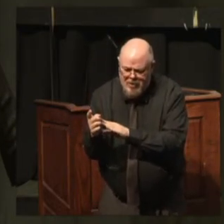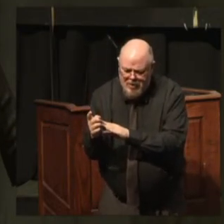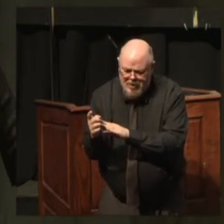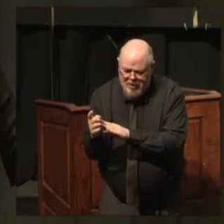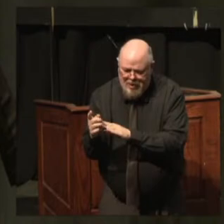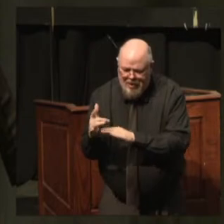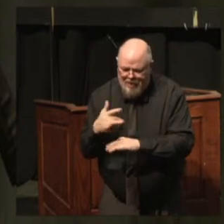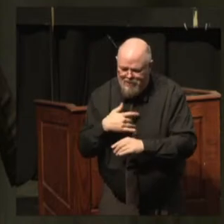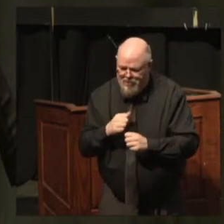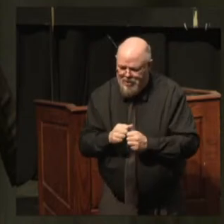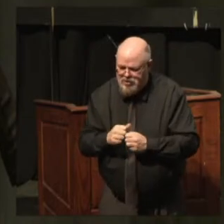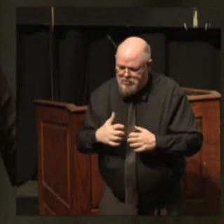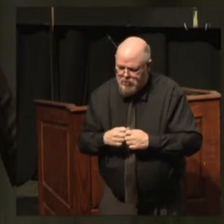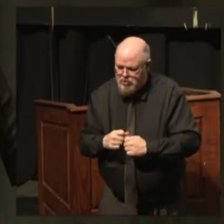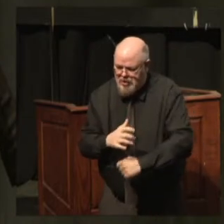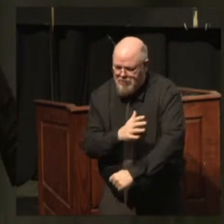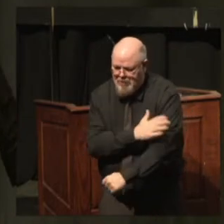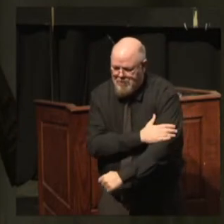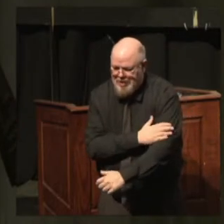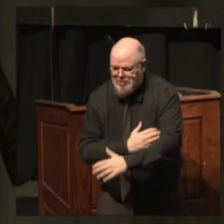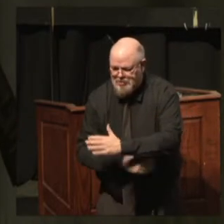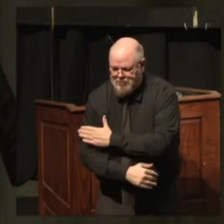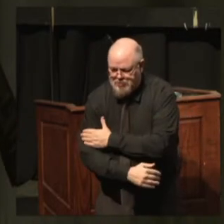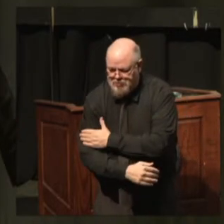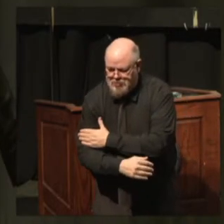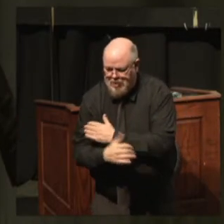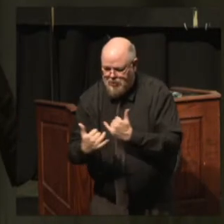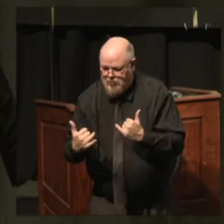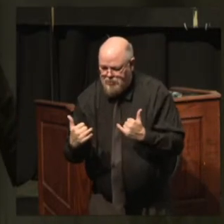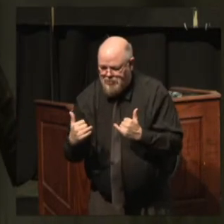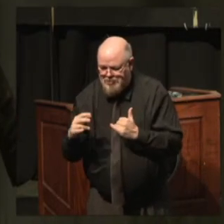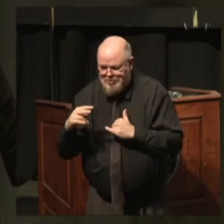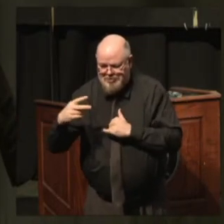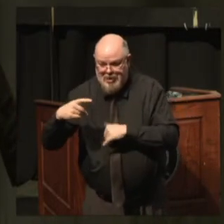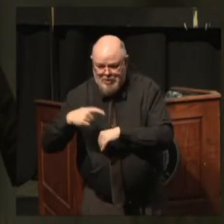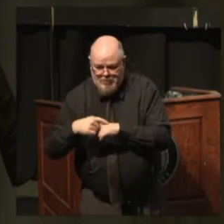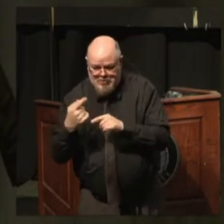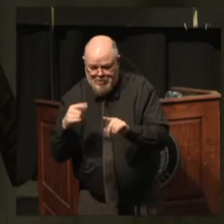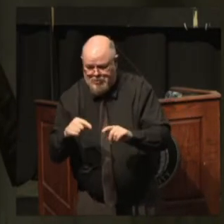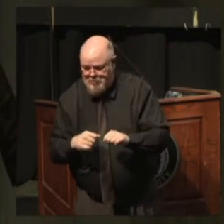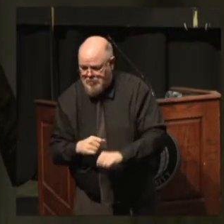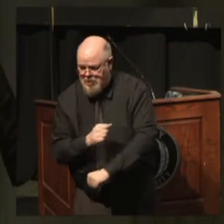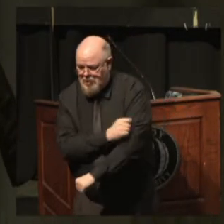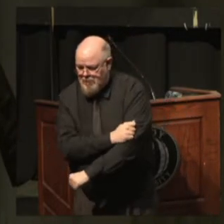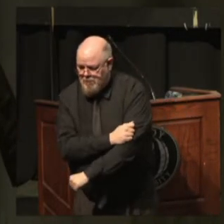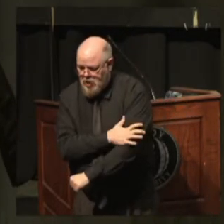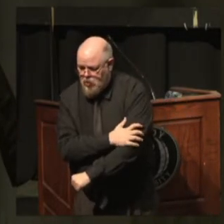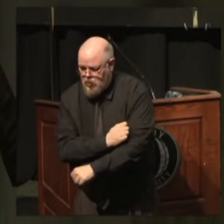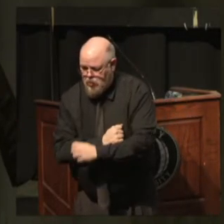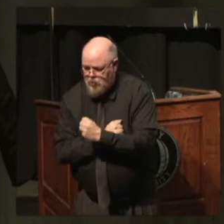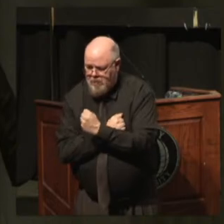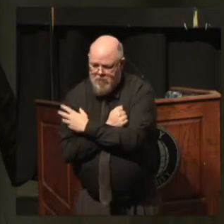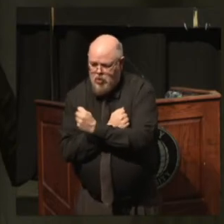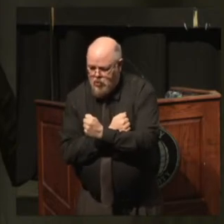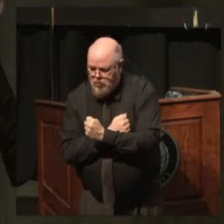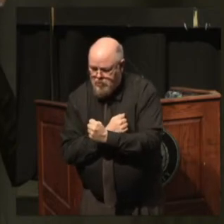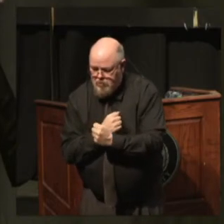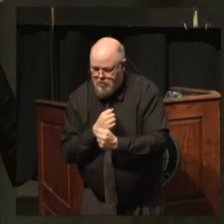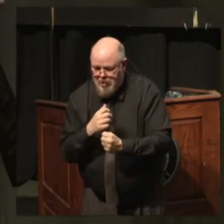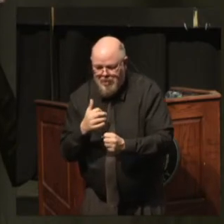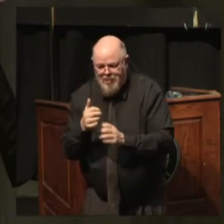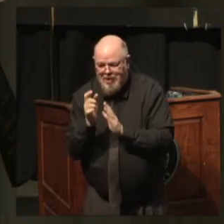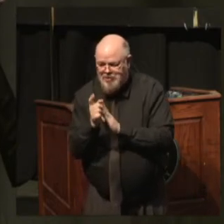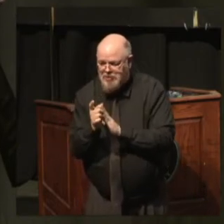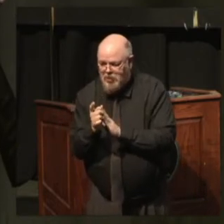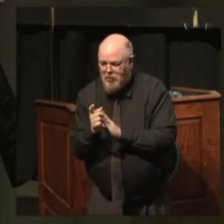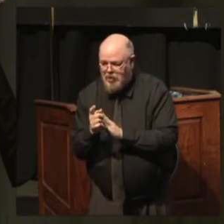explosion in my triceps. Just like exploding out. And that is the moment that I started to